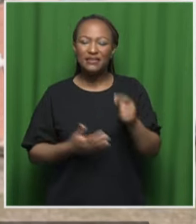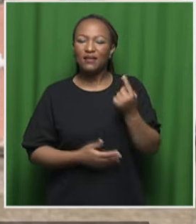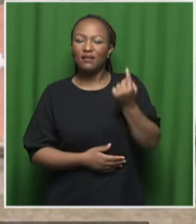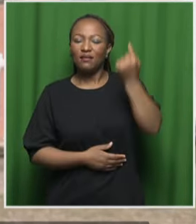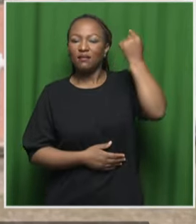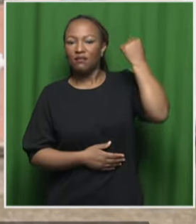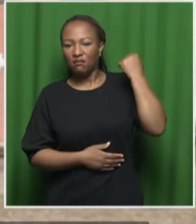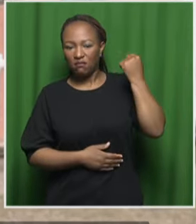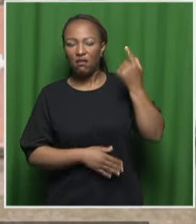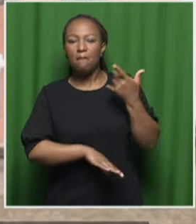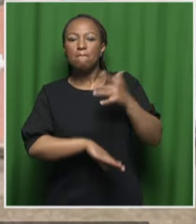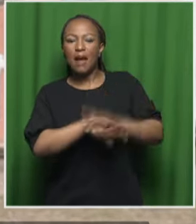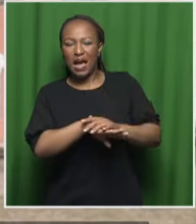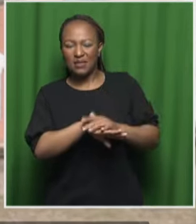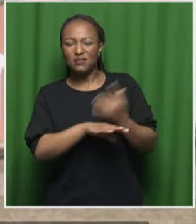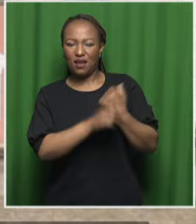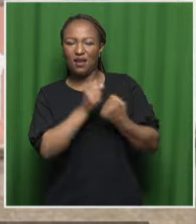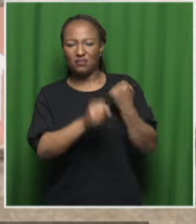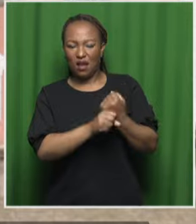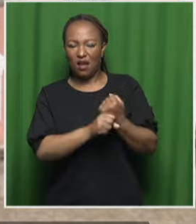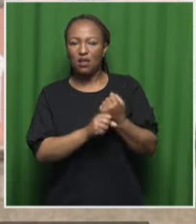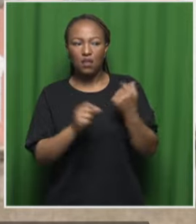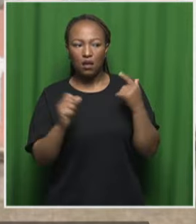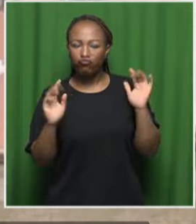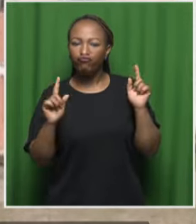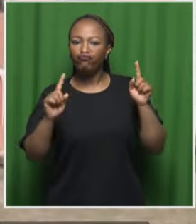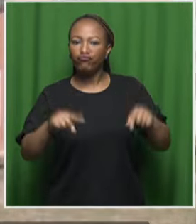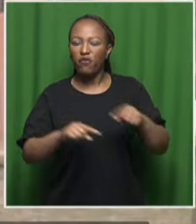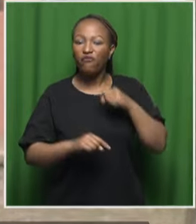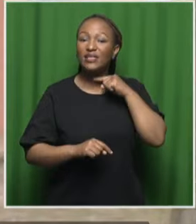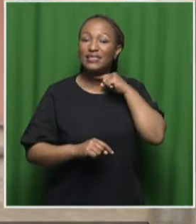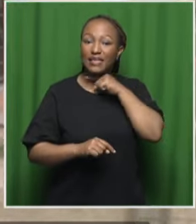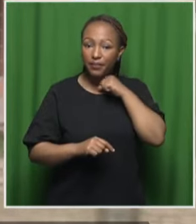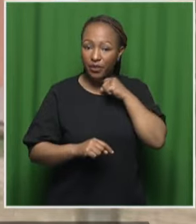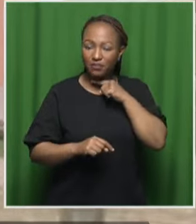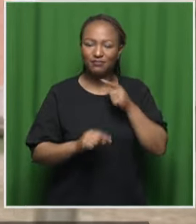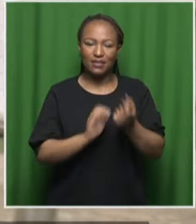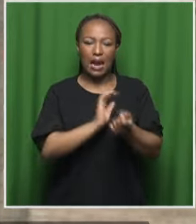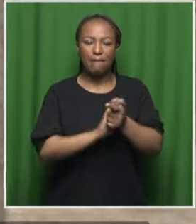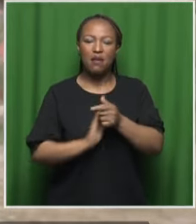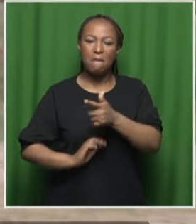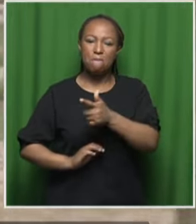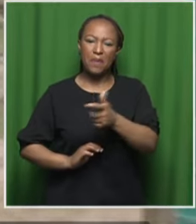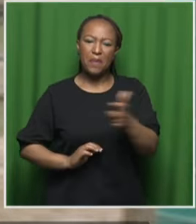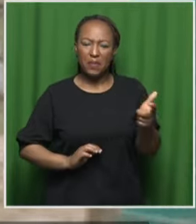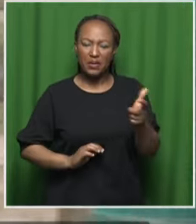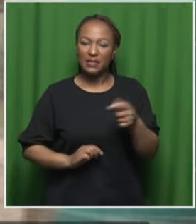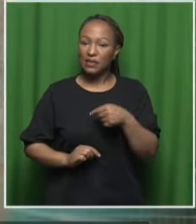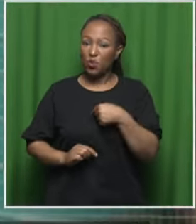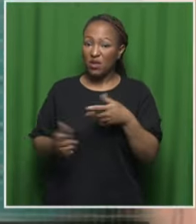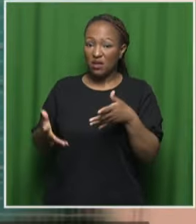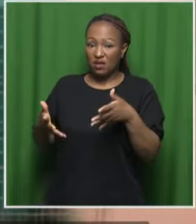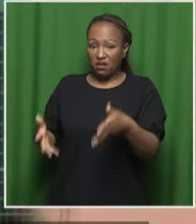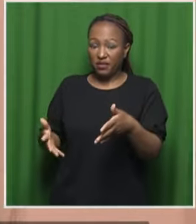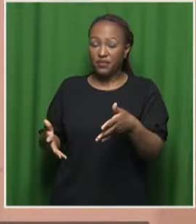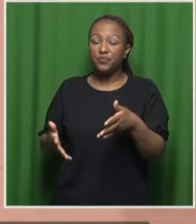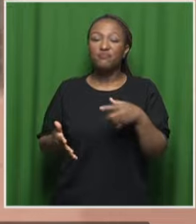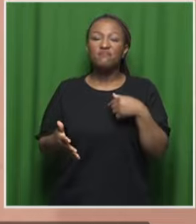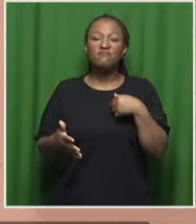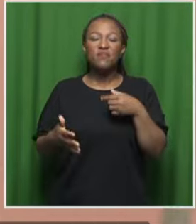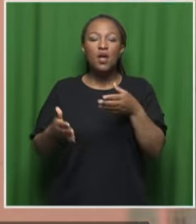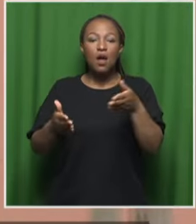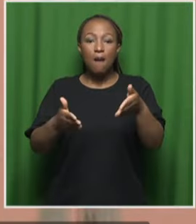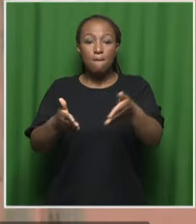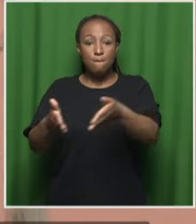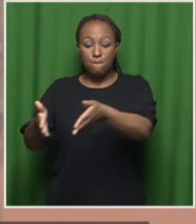away last year. But what I can tell you right now is very quiet this morning. We are still waiting for the bodies to